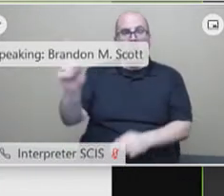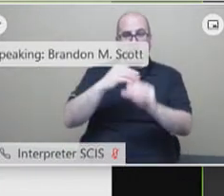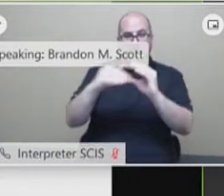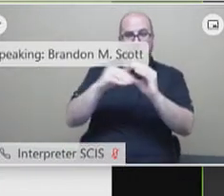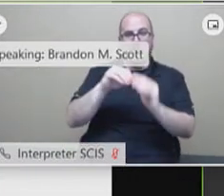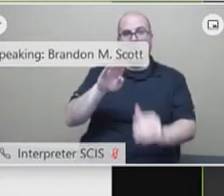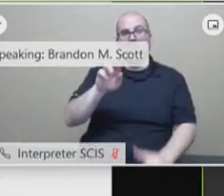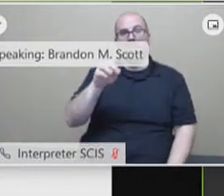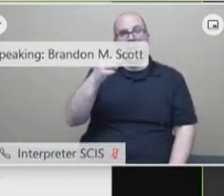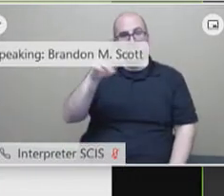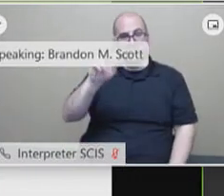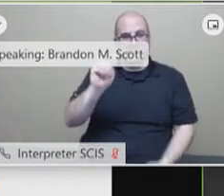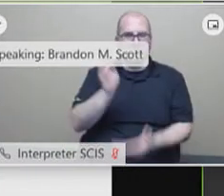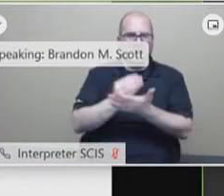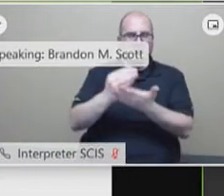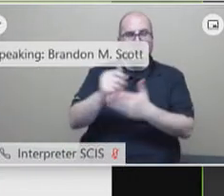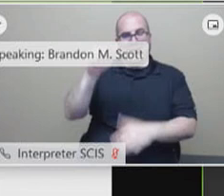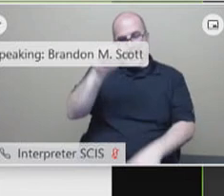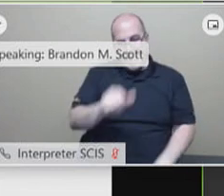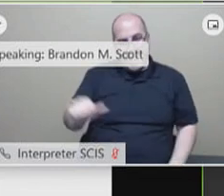budget@baltimorecity.gov, or again, that's